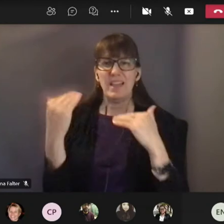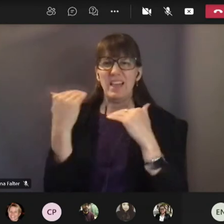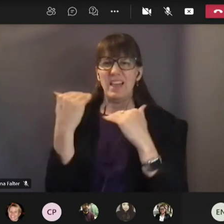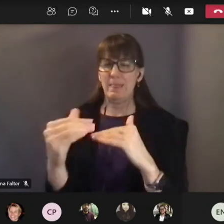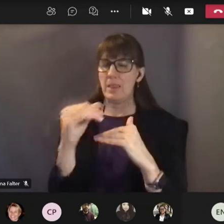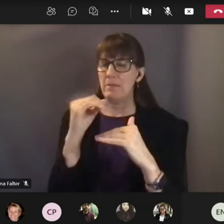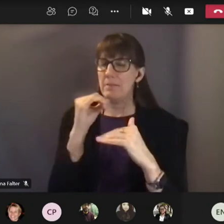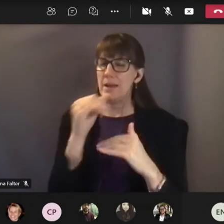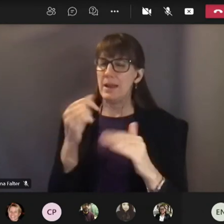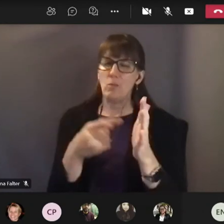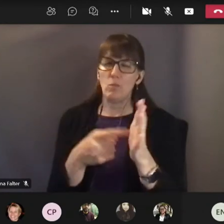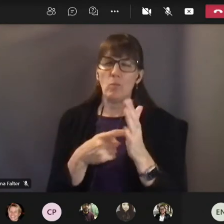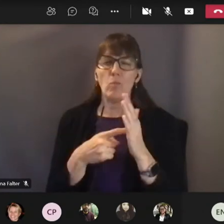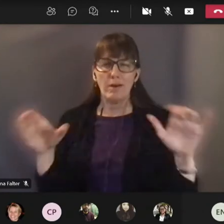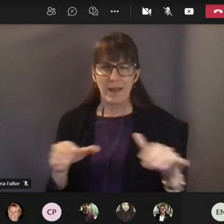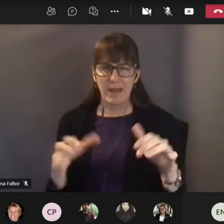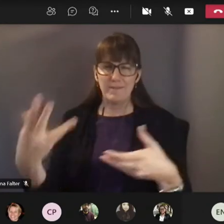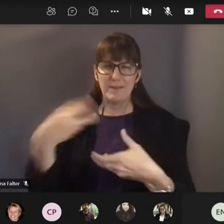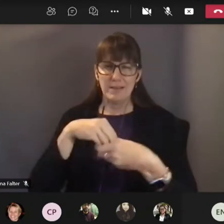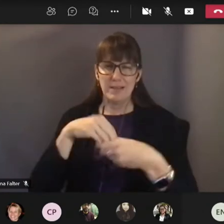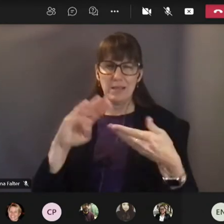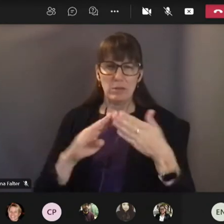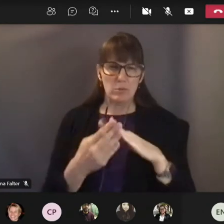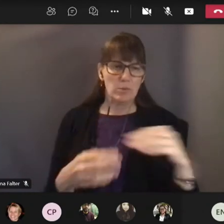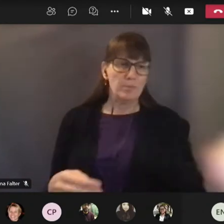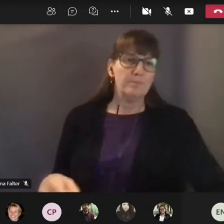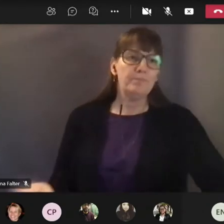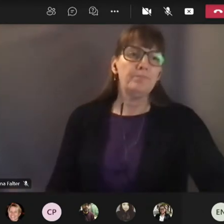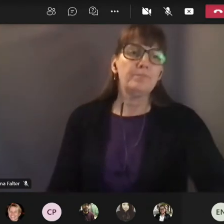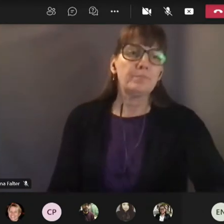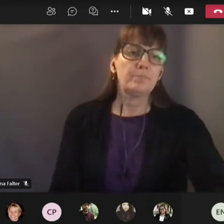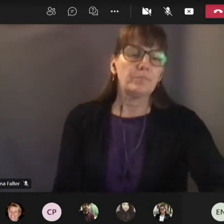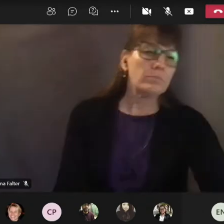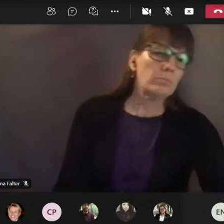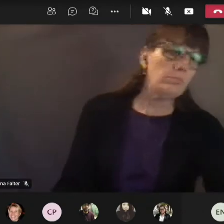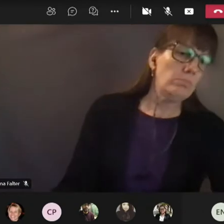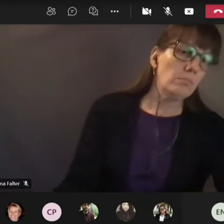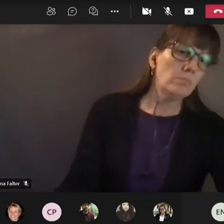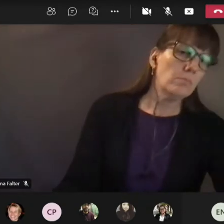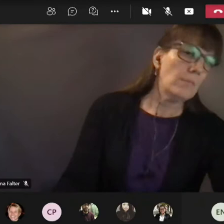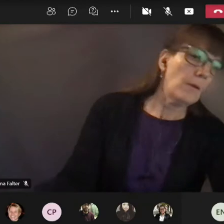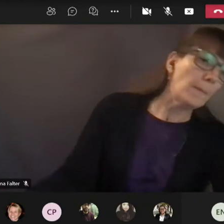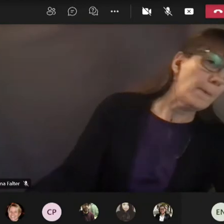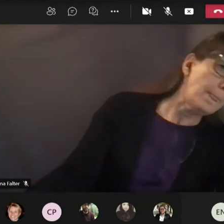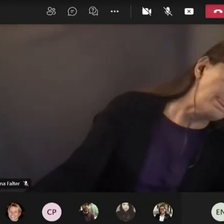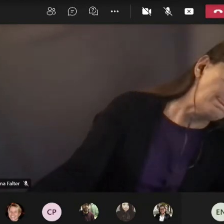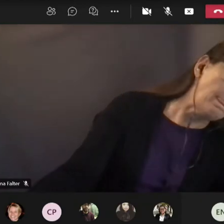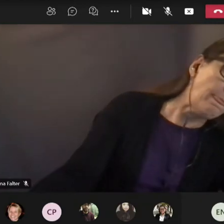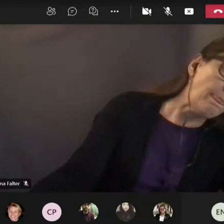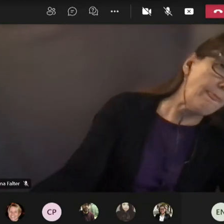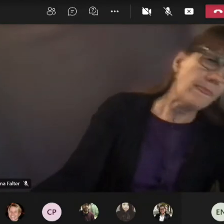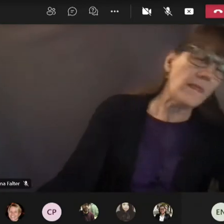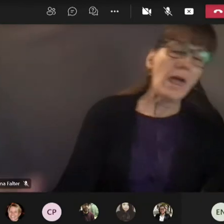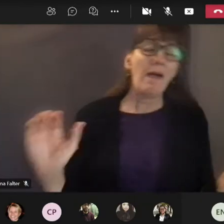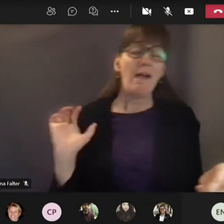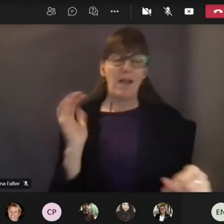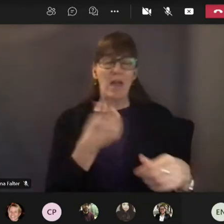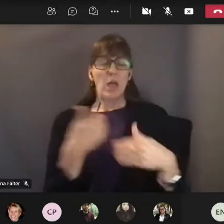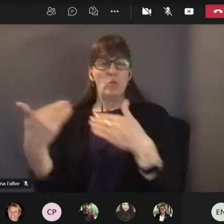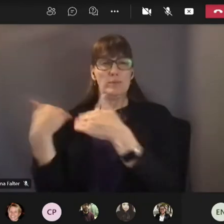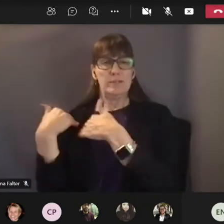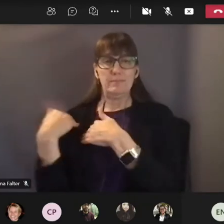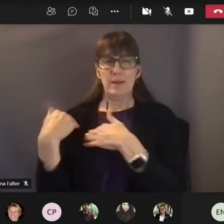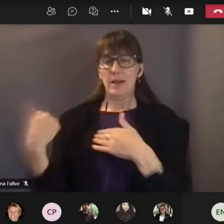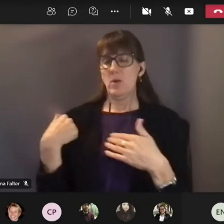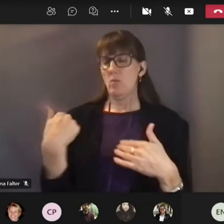in the community. We take our responsibilities very seriously and are working hand in hand with public health to ensure the